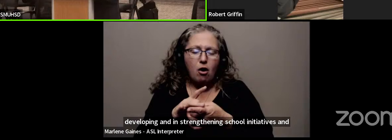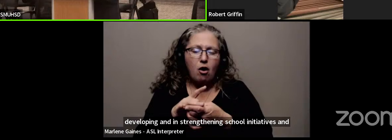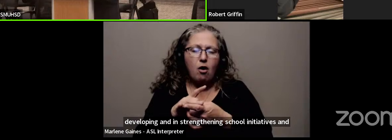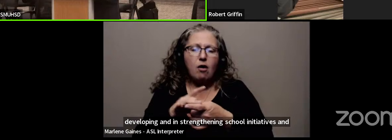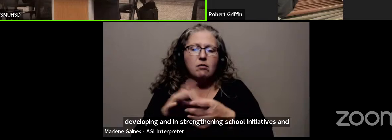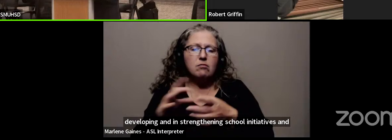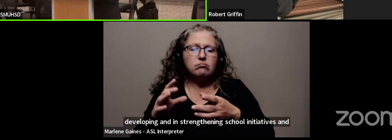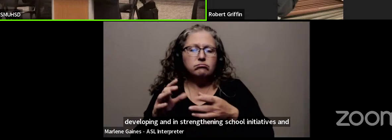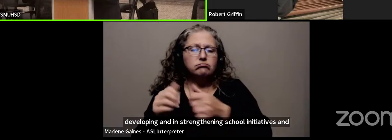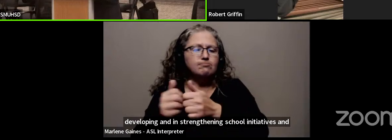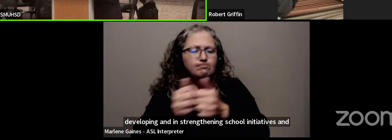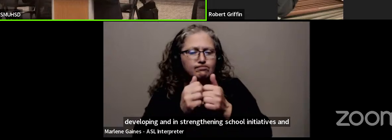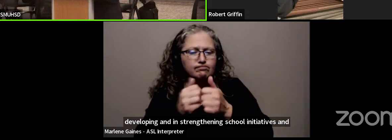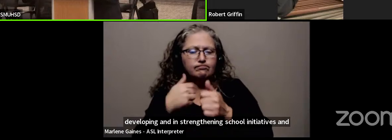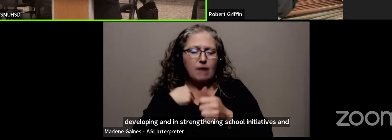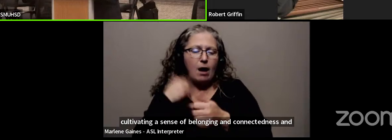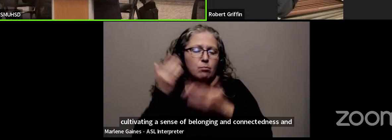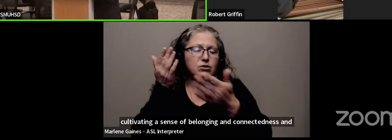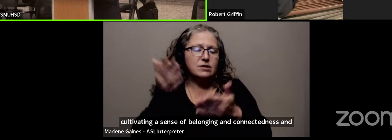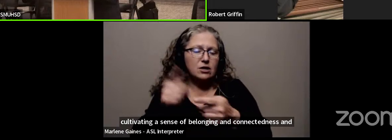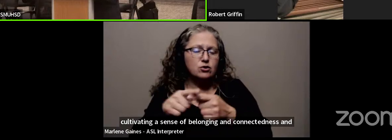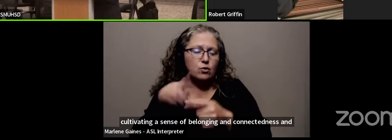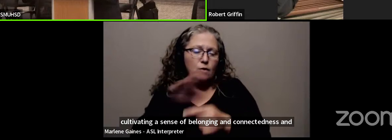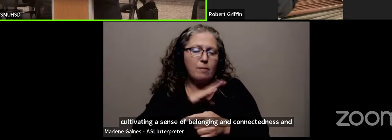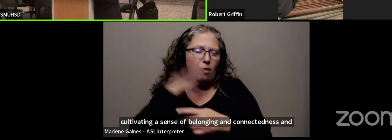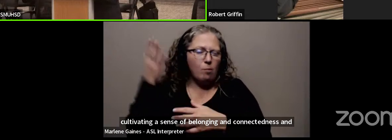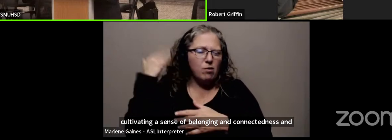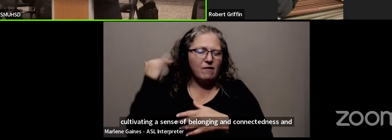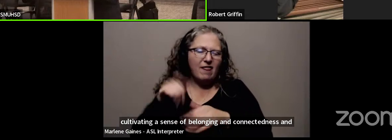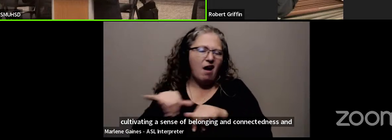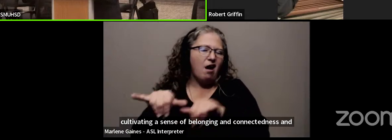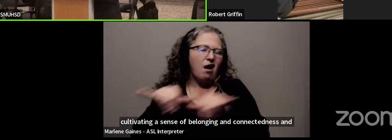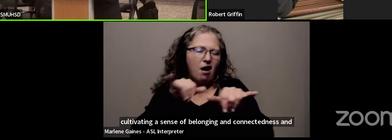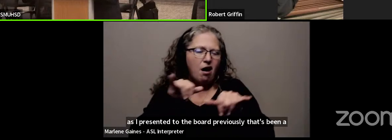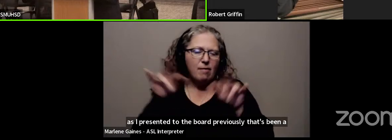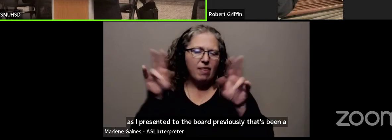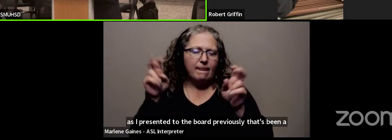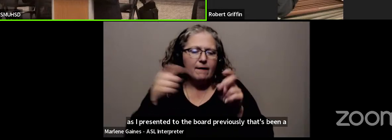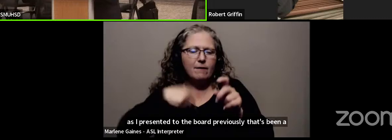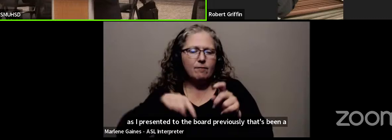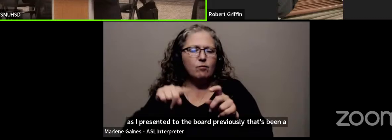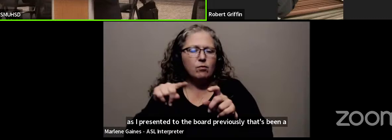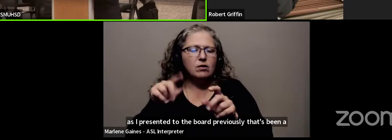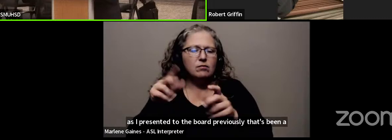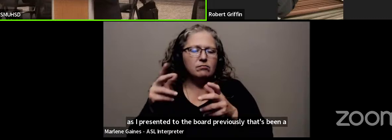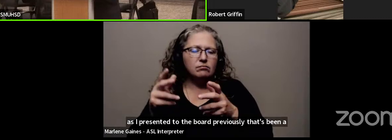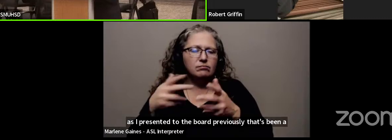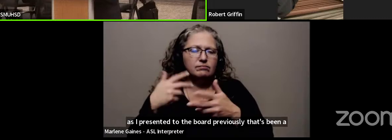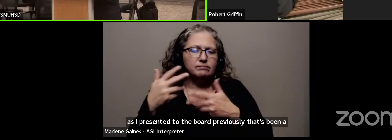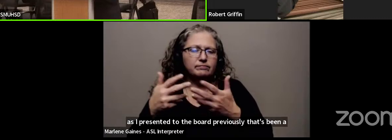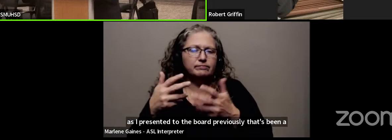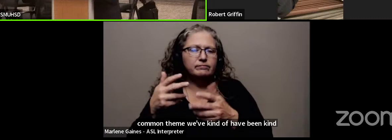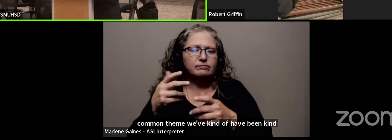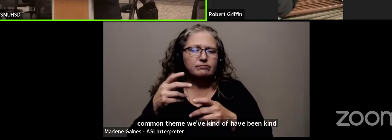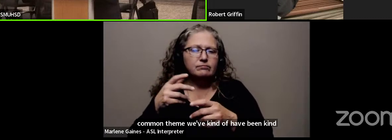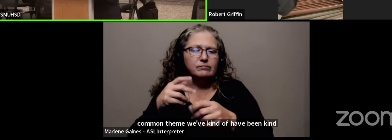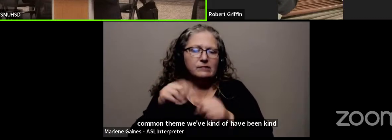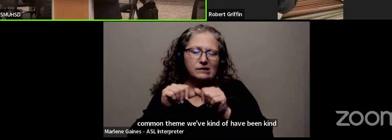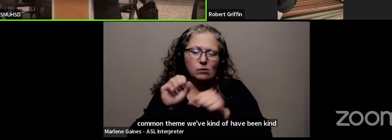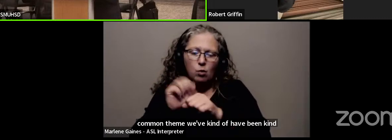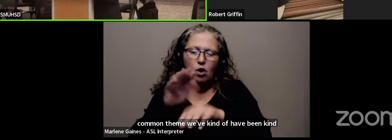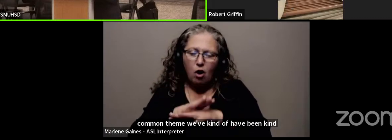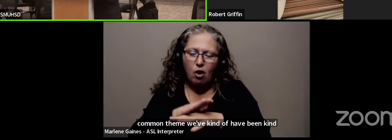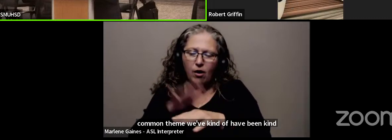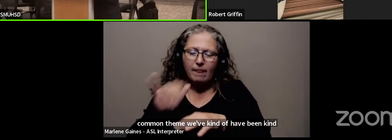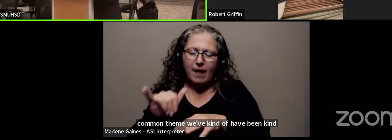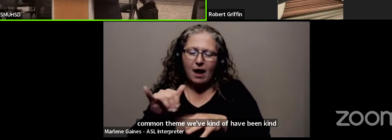I've presented to the board previously, that's been a common theme we've kind of have been kind of hammering away at, and it's